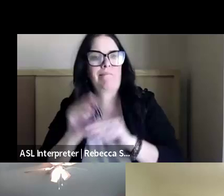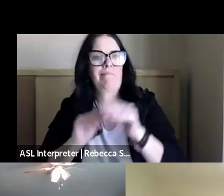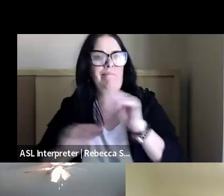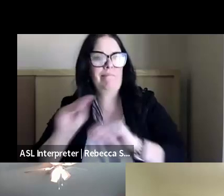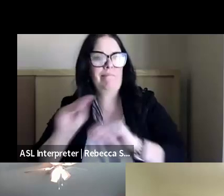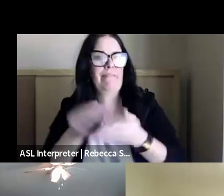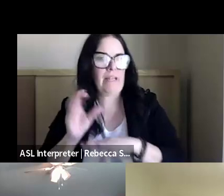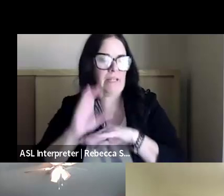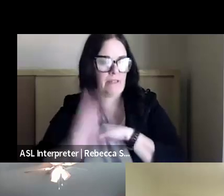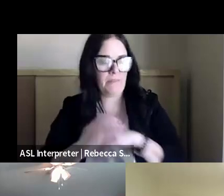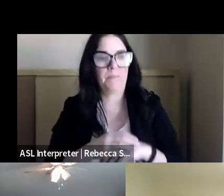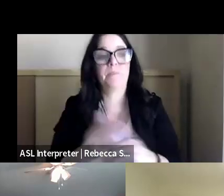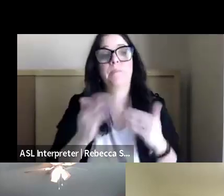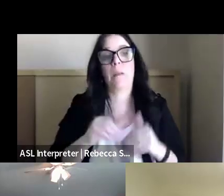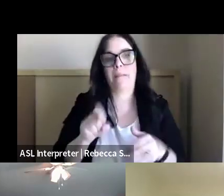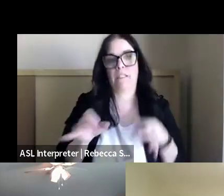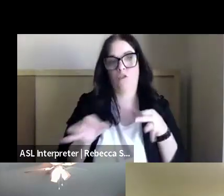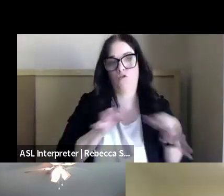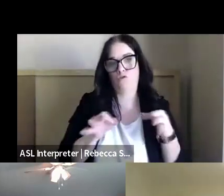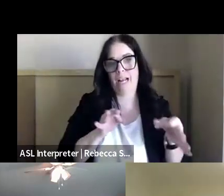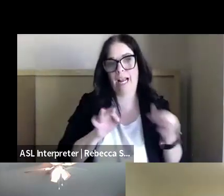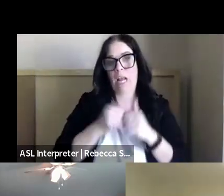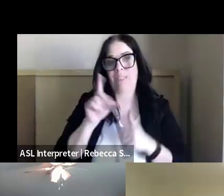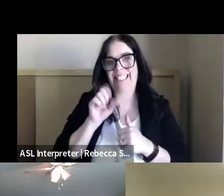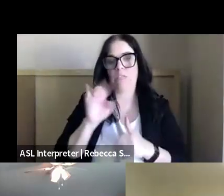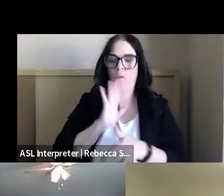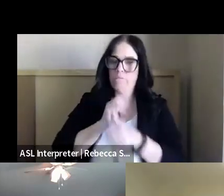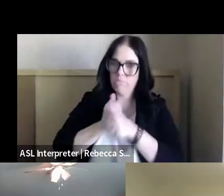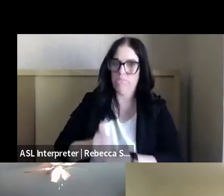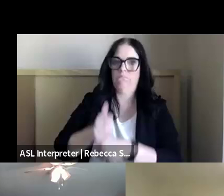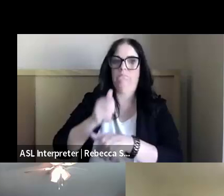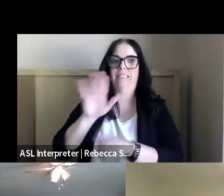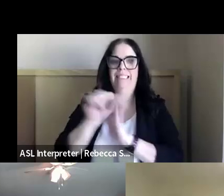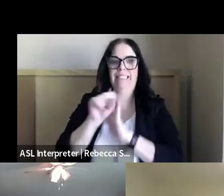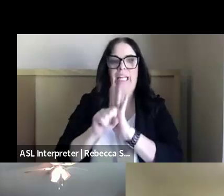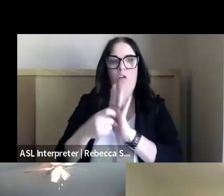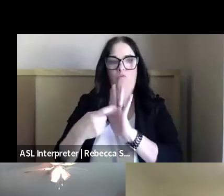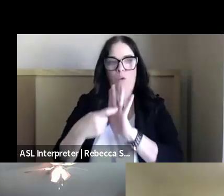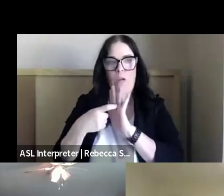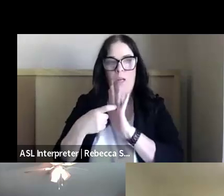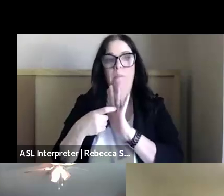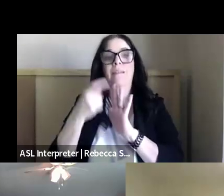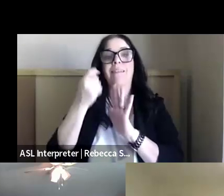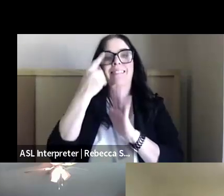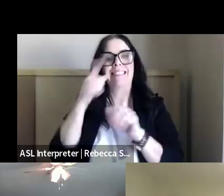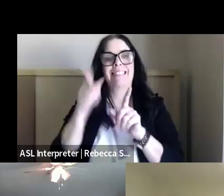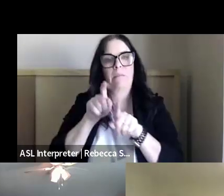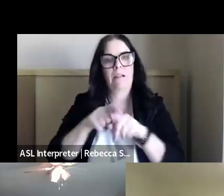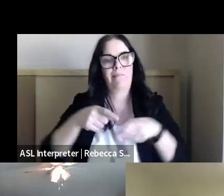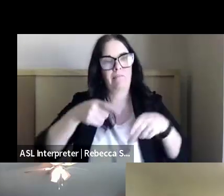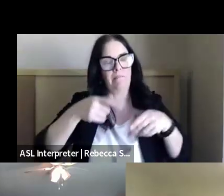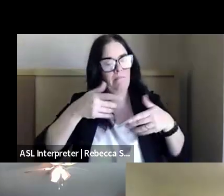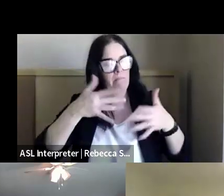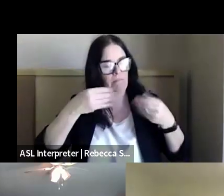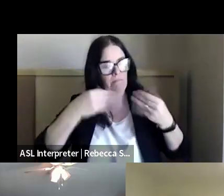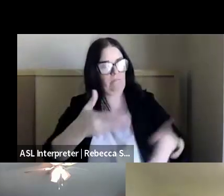So you also describe how the DSE will ensure compliance with state requirements without restricting the autonomy of the